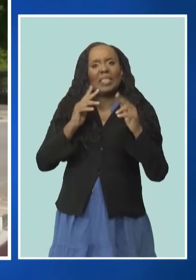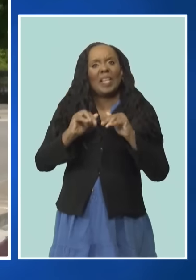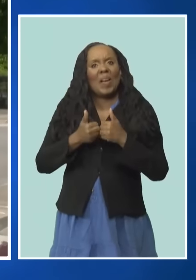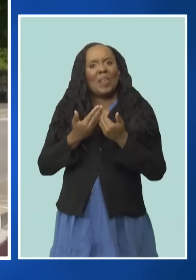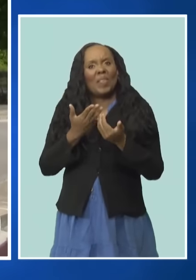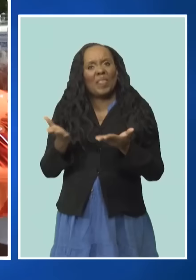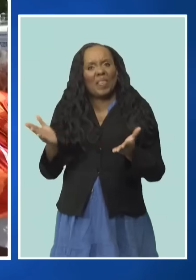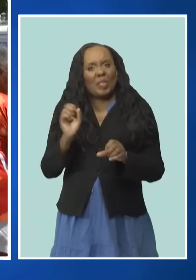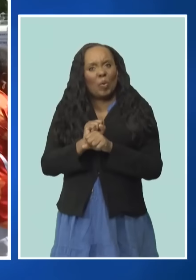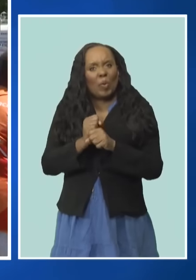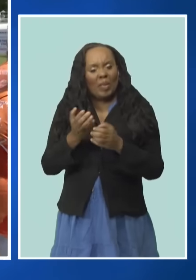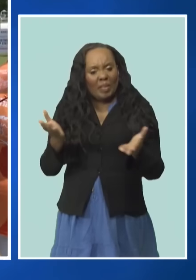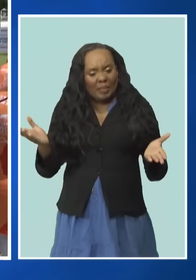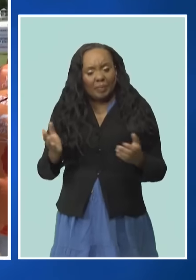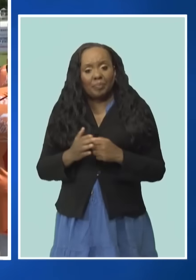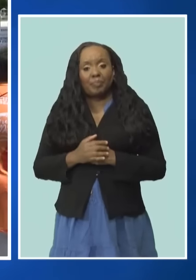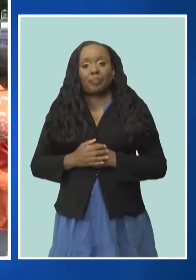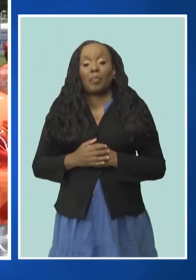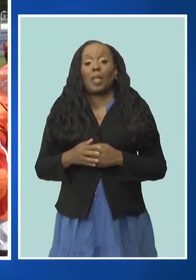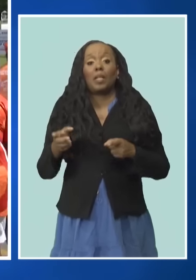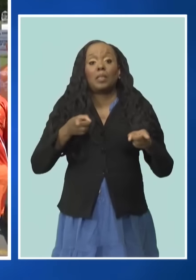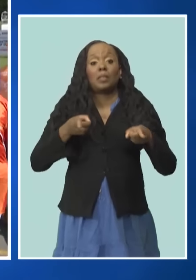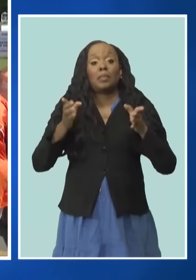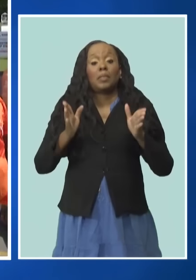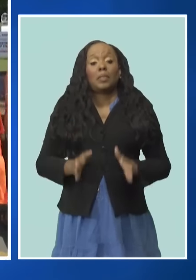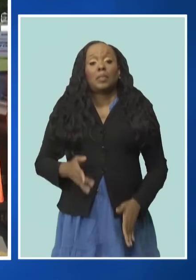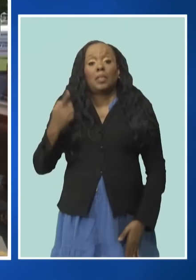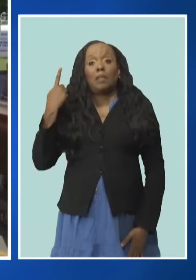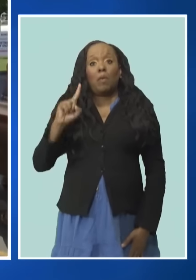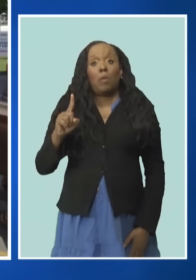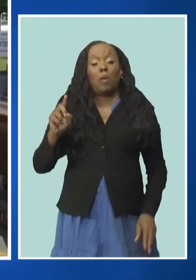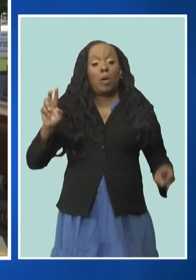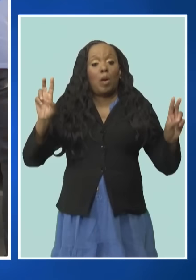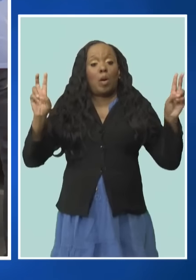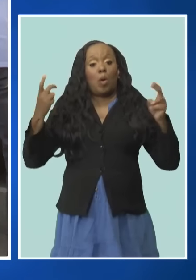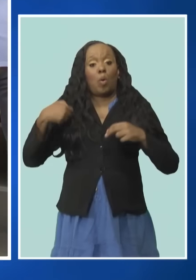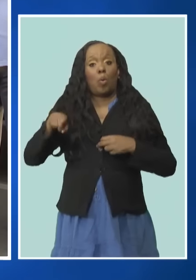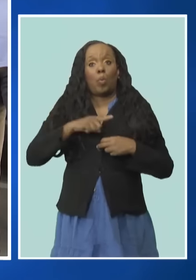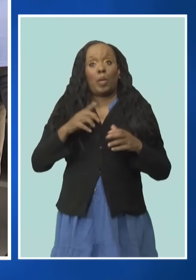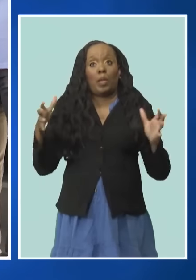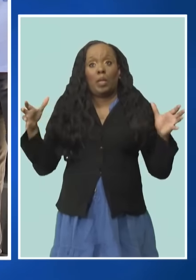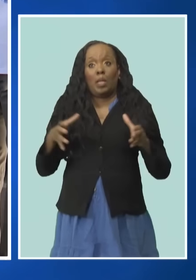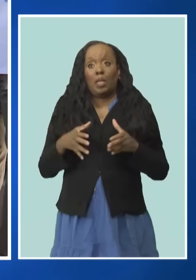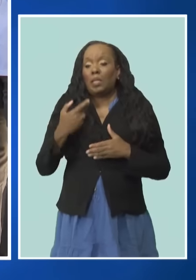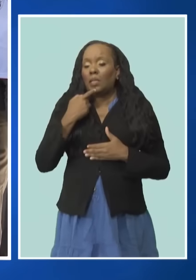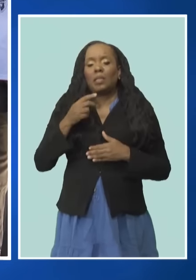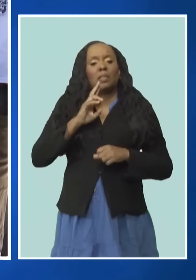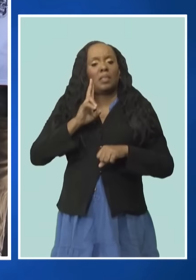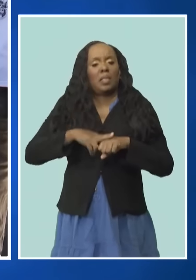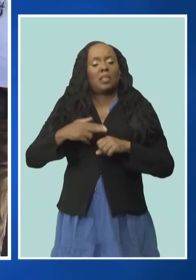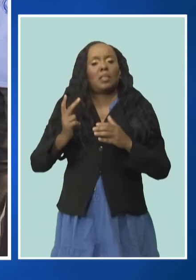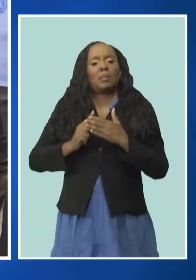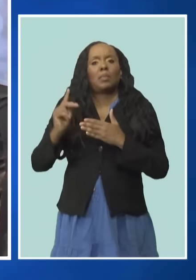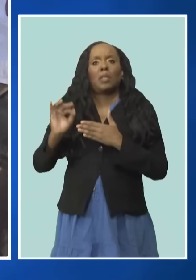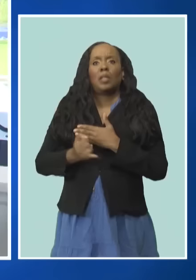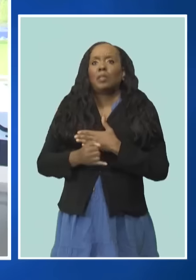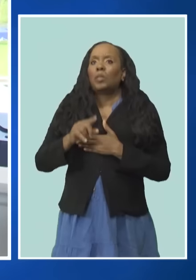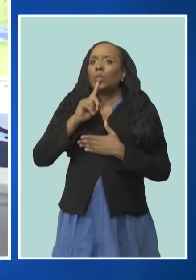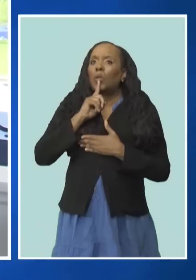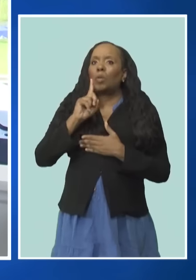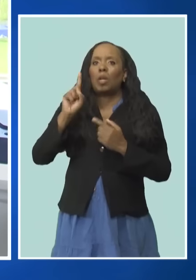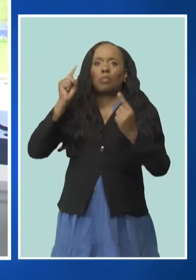there. Director of the We Gatherin Secretariat, Senator John King, says the national project continues to fulfill its